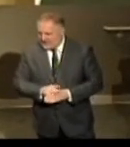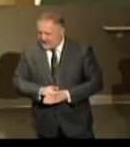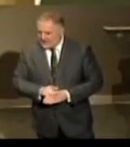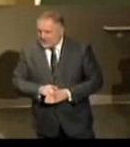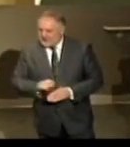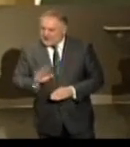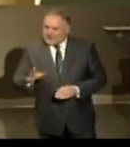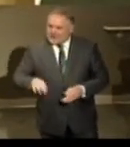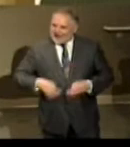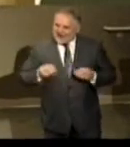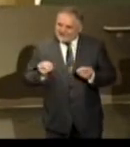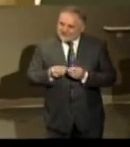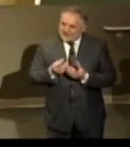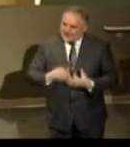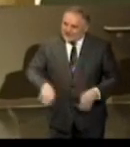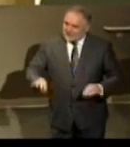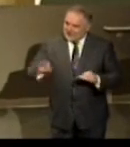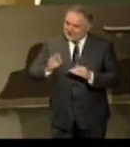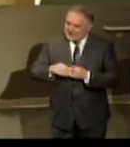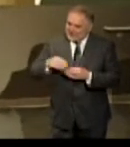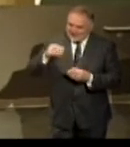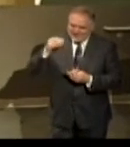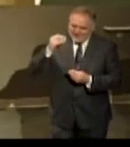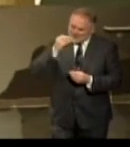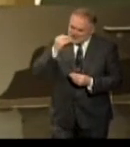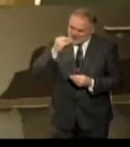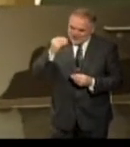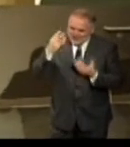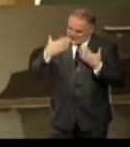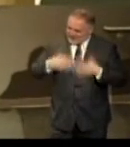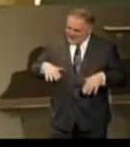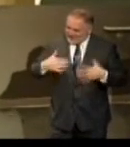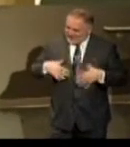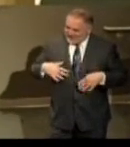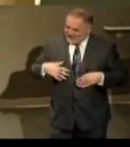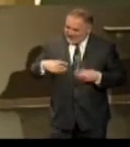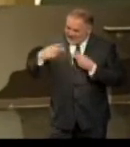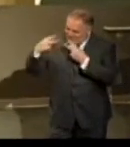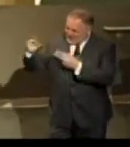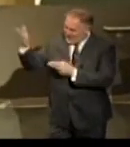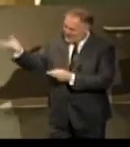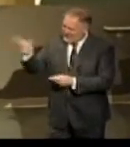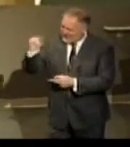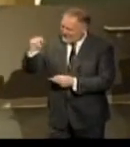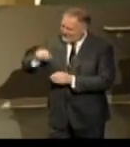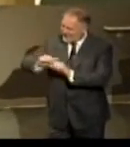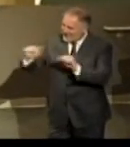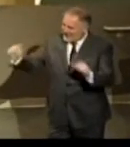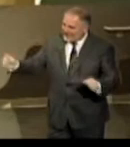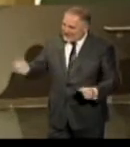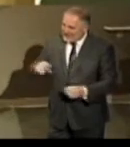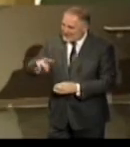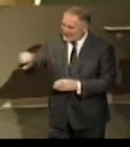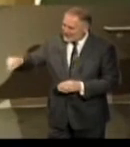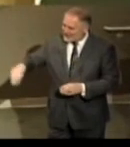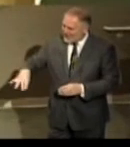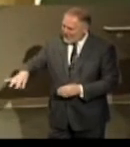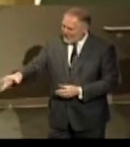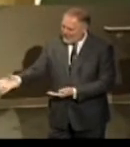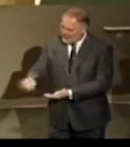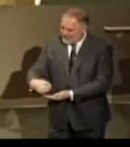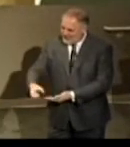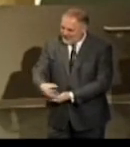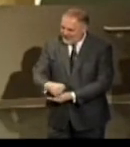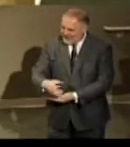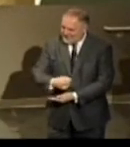Is not your life more than meat, and your body than raiment? Behold the fowls of the air, for they sow not, neither they reap. They don't even